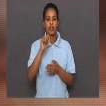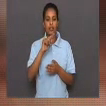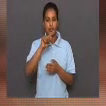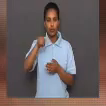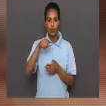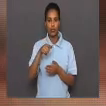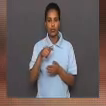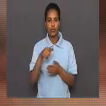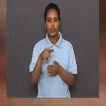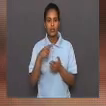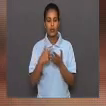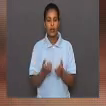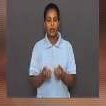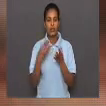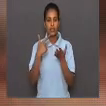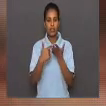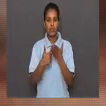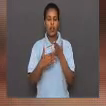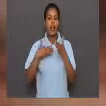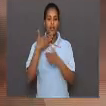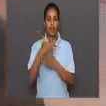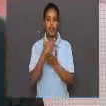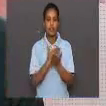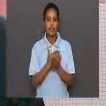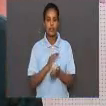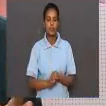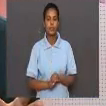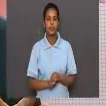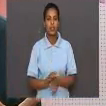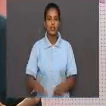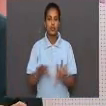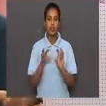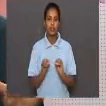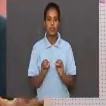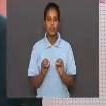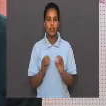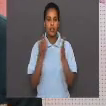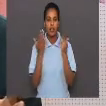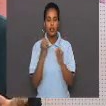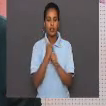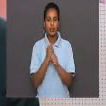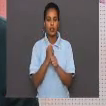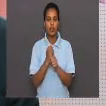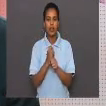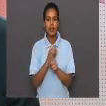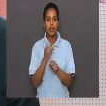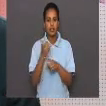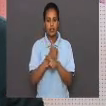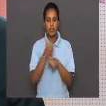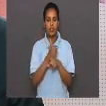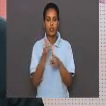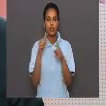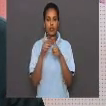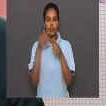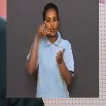You will learn more about these in a later lesson. Students, let us do an activity